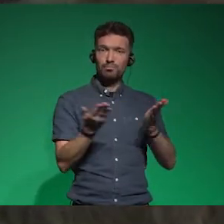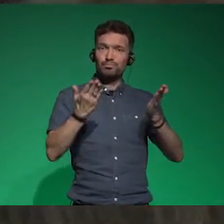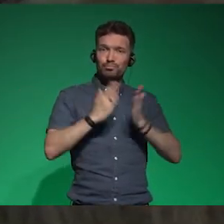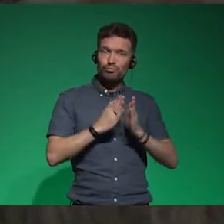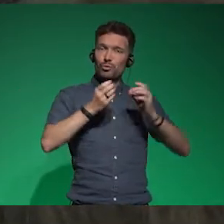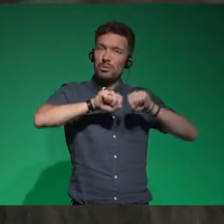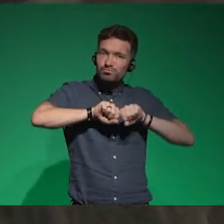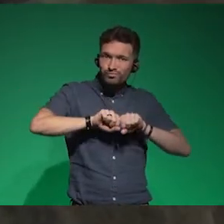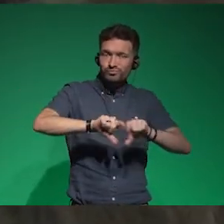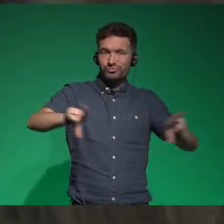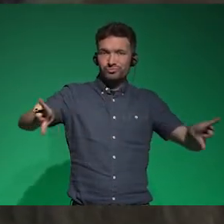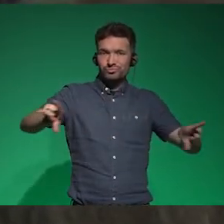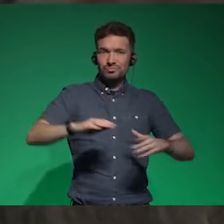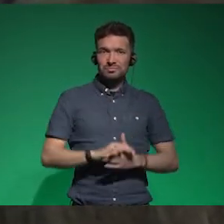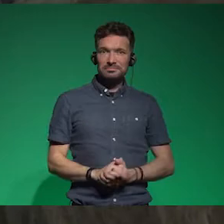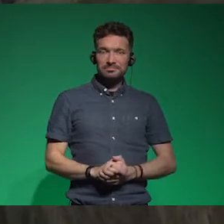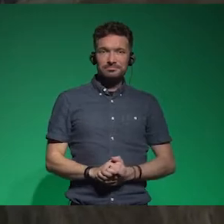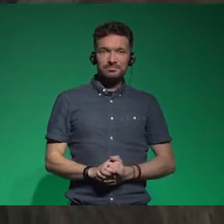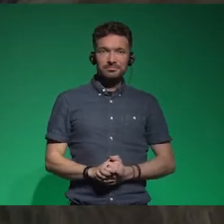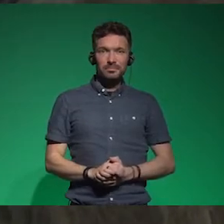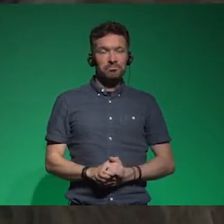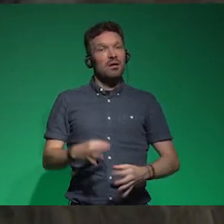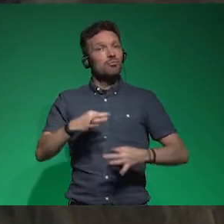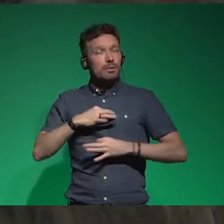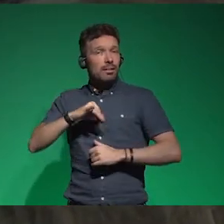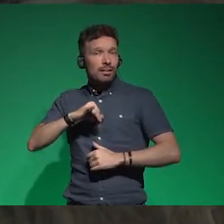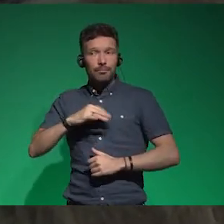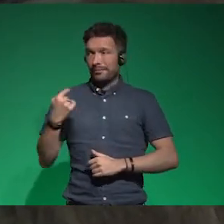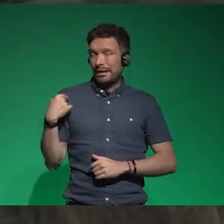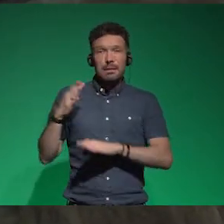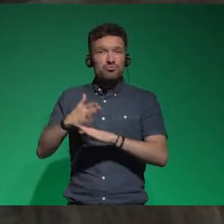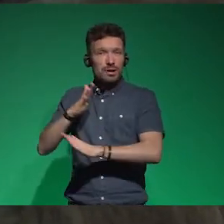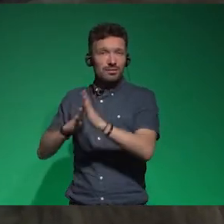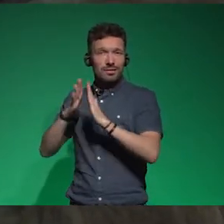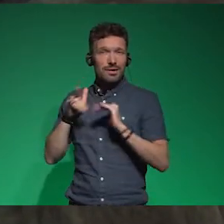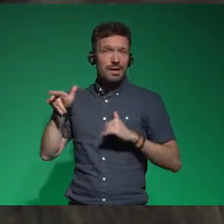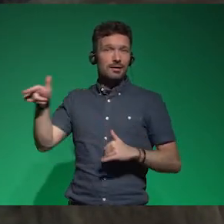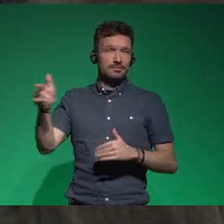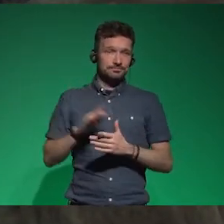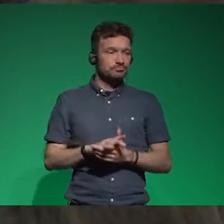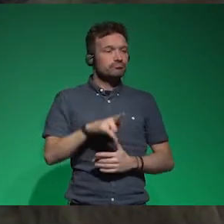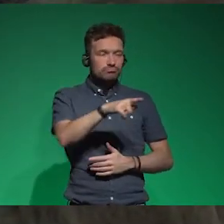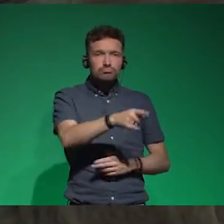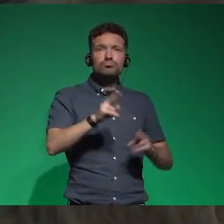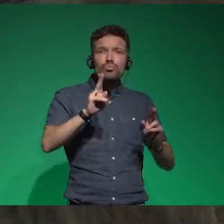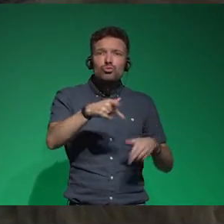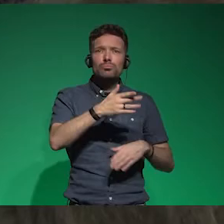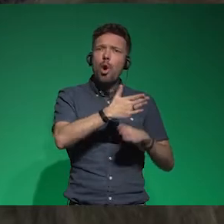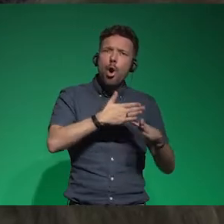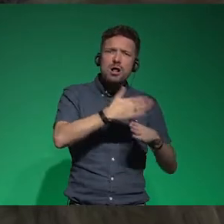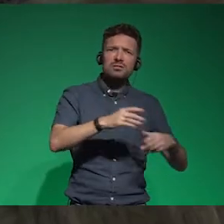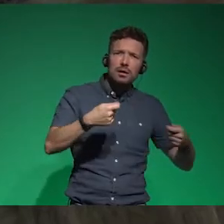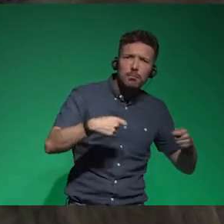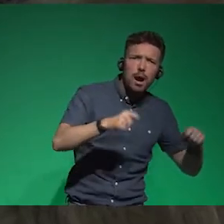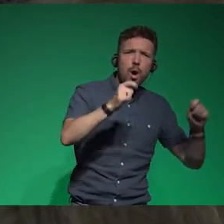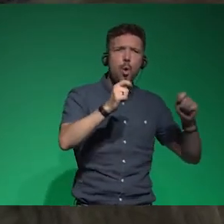forest that you did, and then that's also something that is present in Jambi as this jungle rubber agroforestry. And it's also